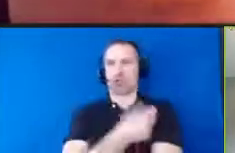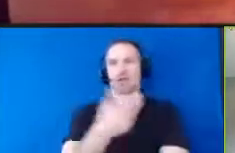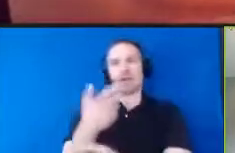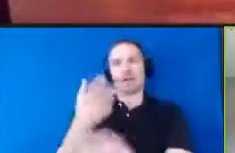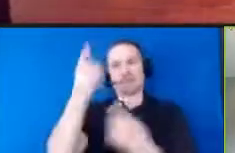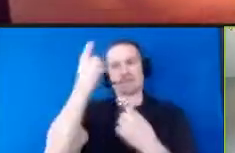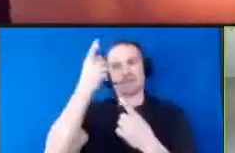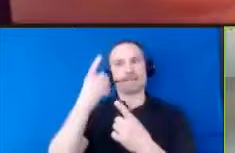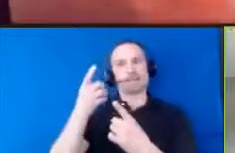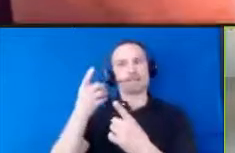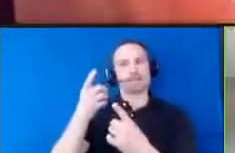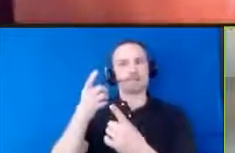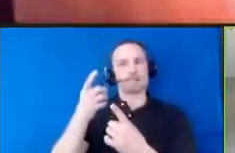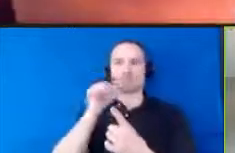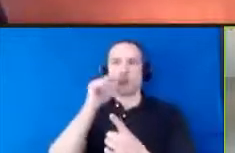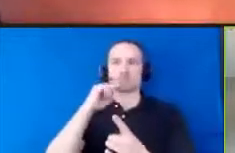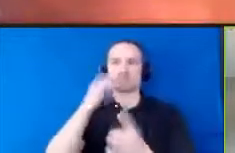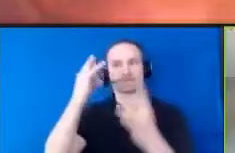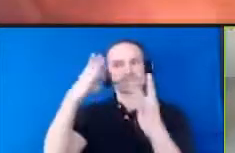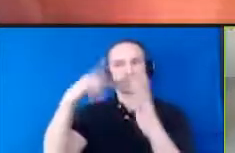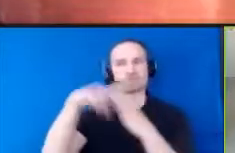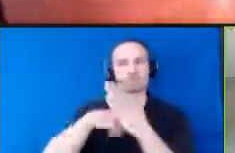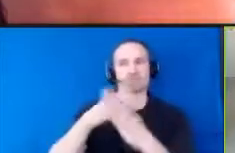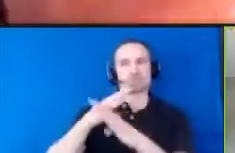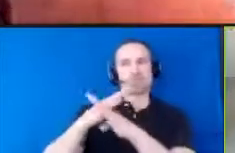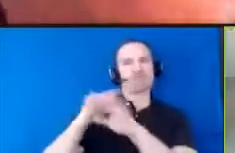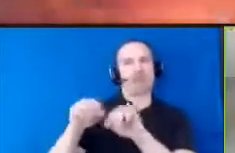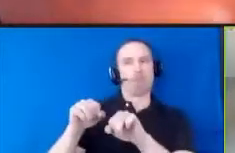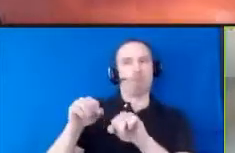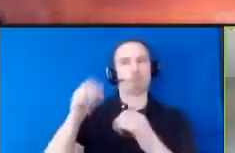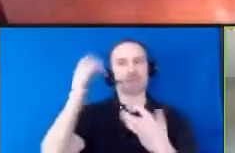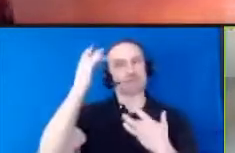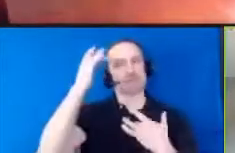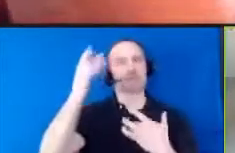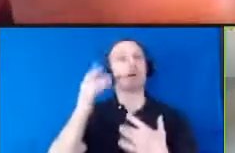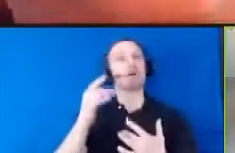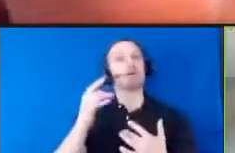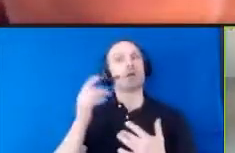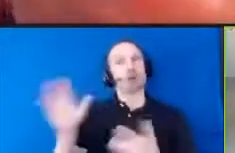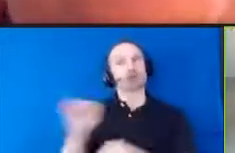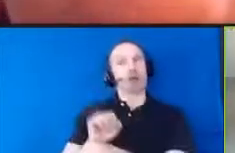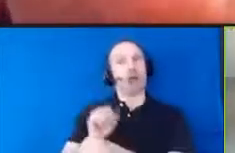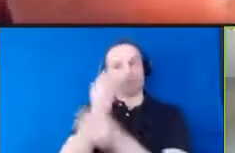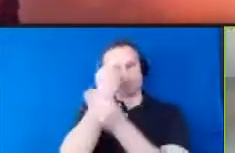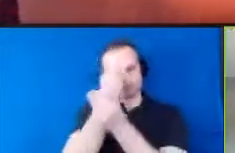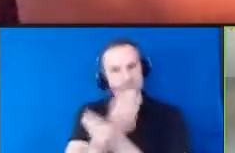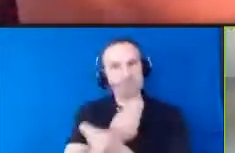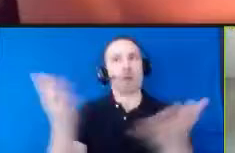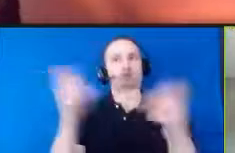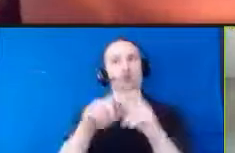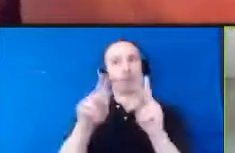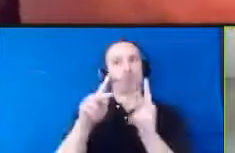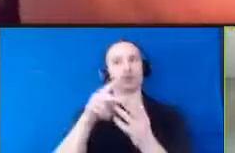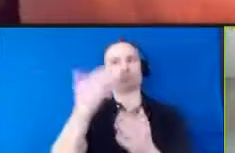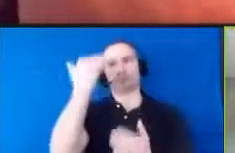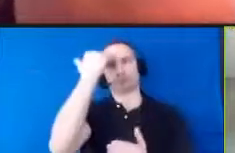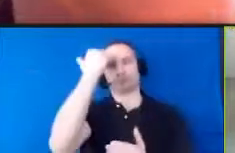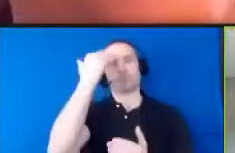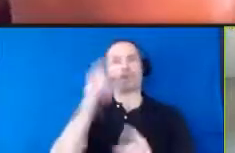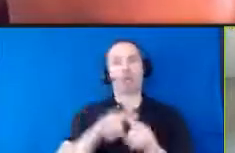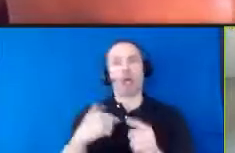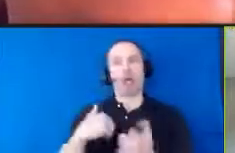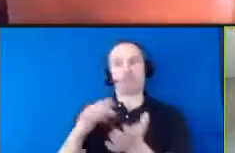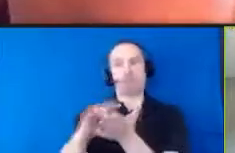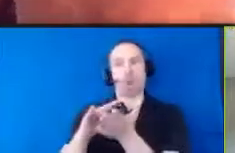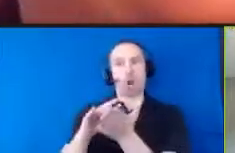give education out to people. They do have some medical experts on their team, but everything's written in a very,